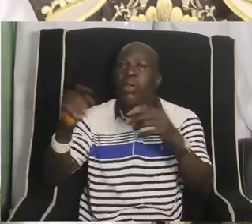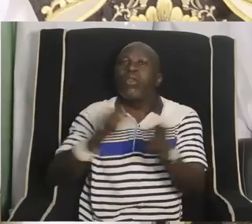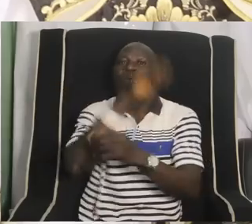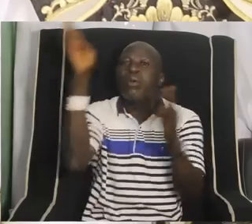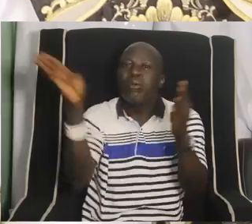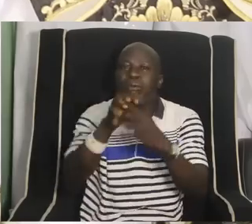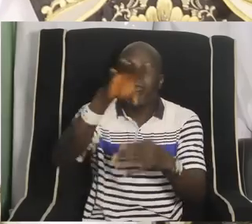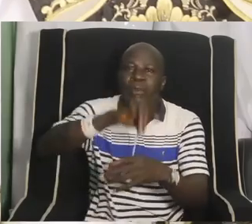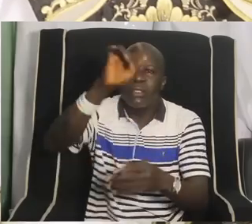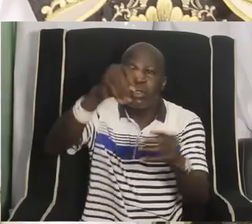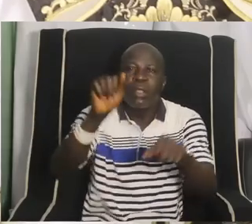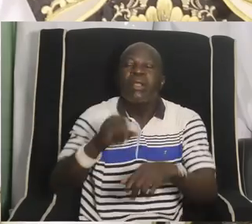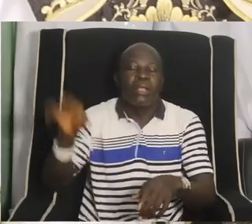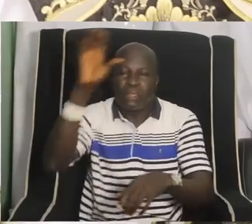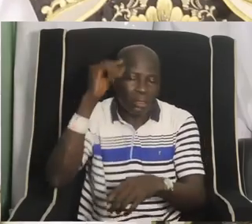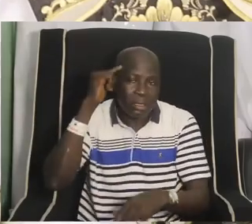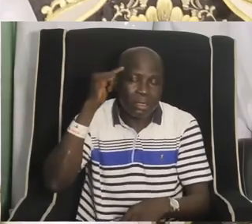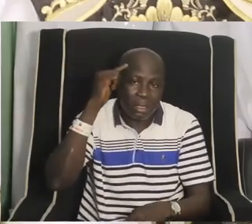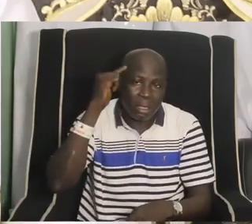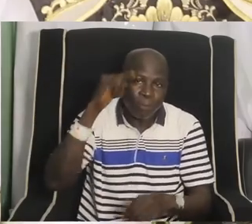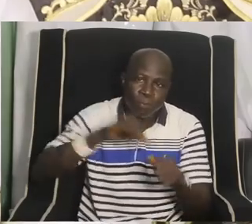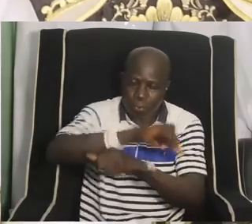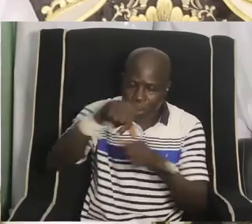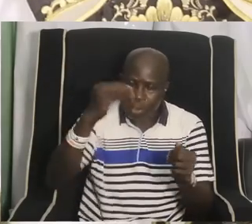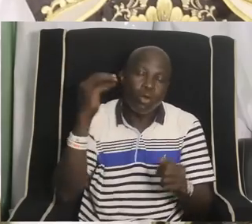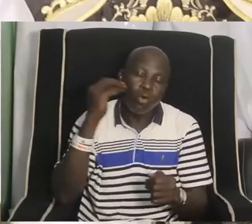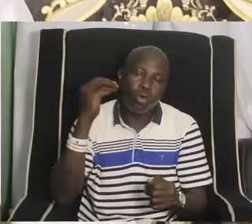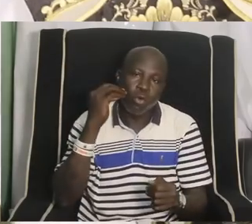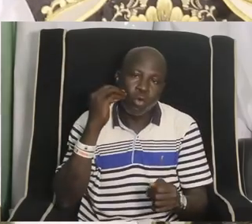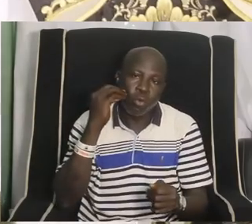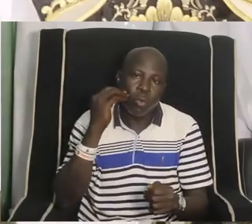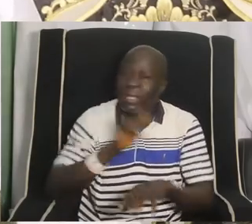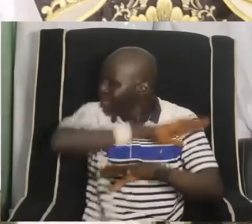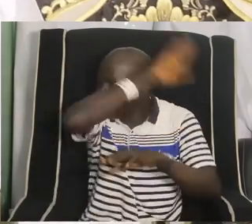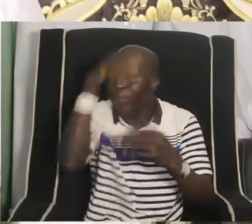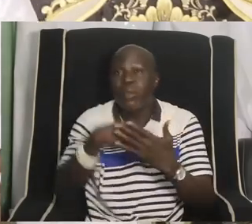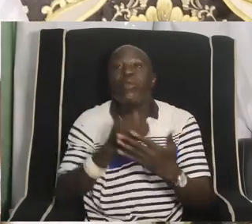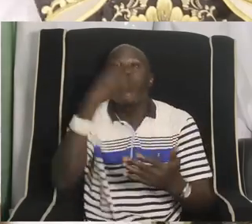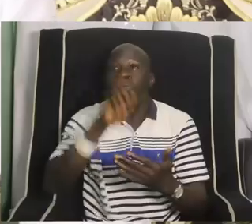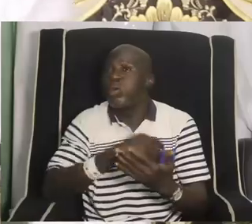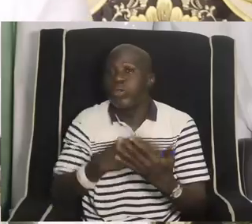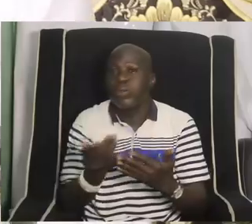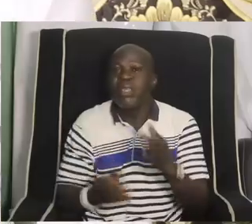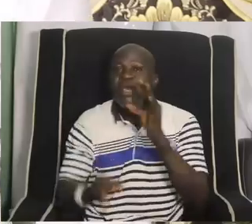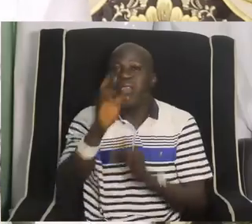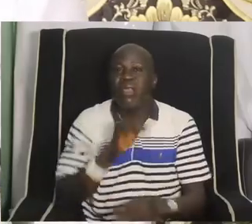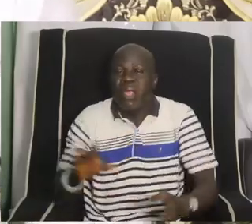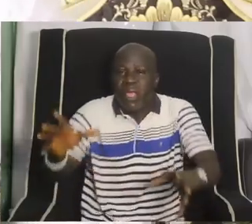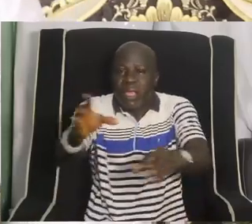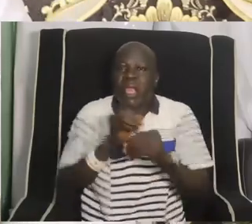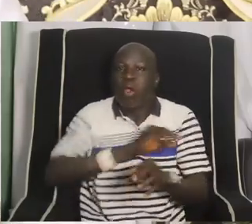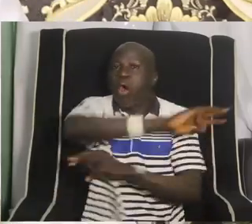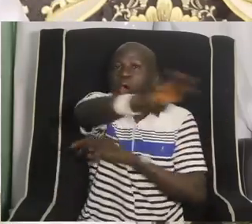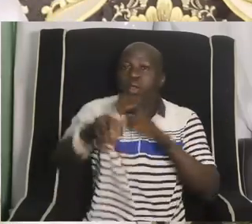comes, what will he find you doing? Let's think because of that hole is a must. If you get the